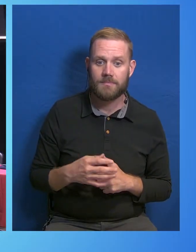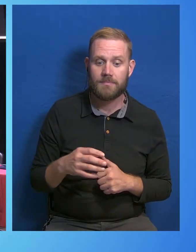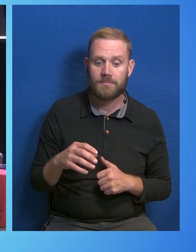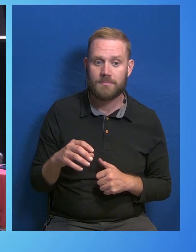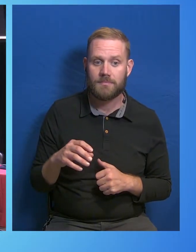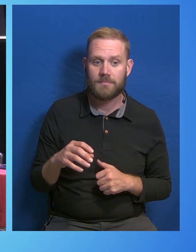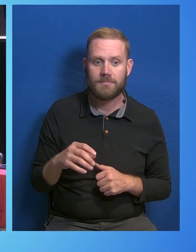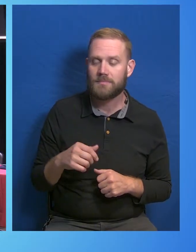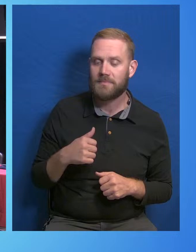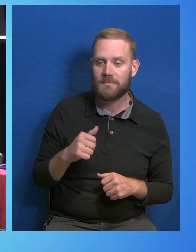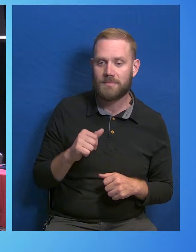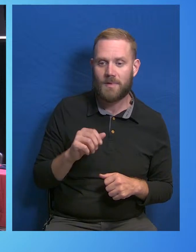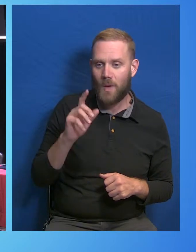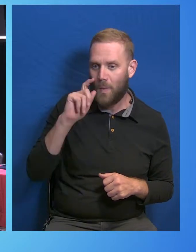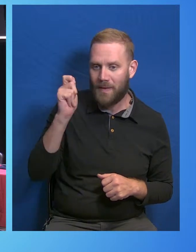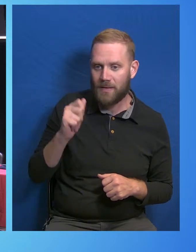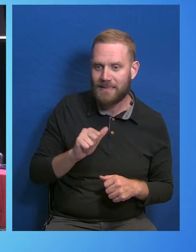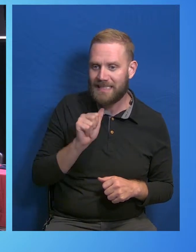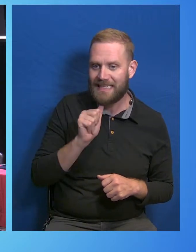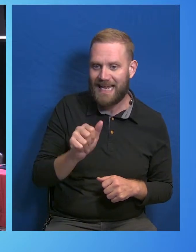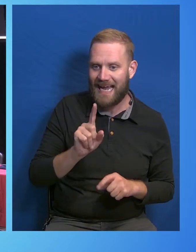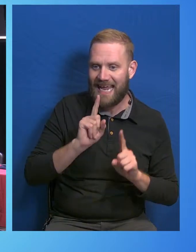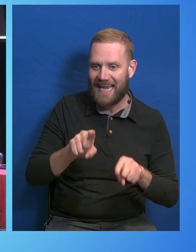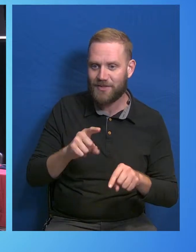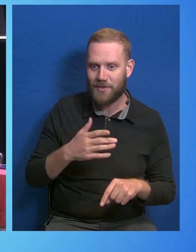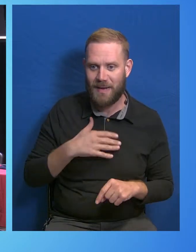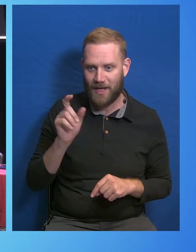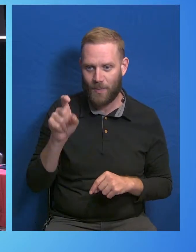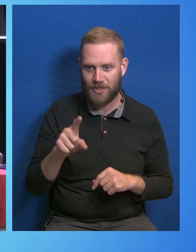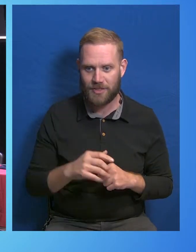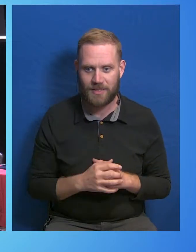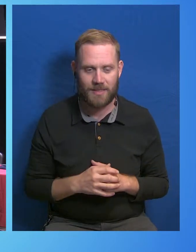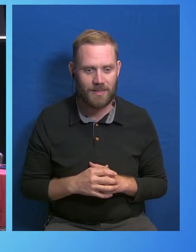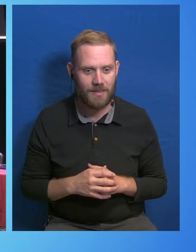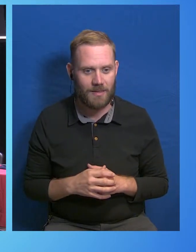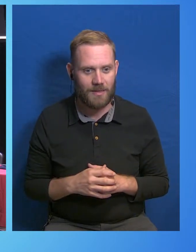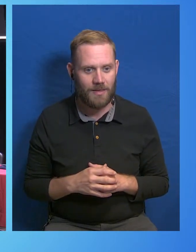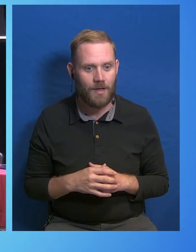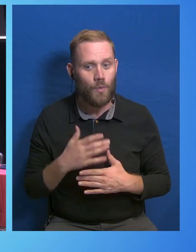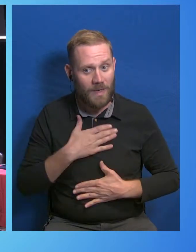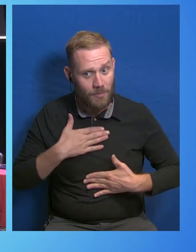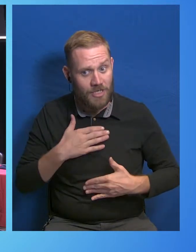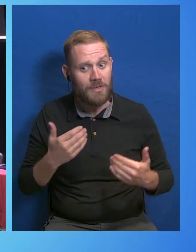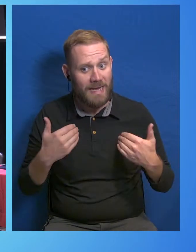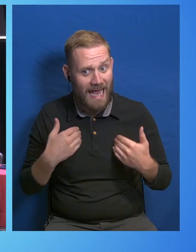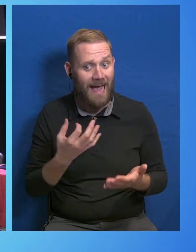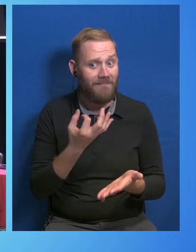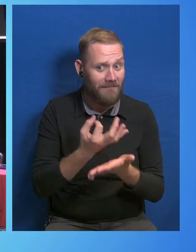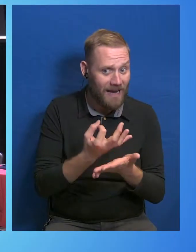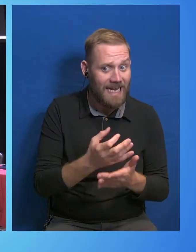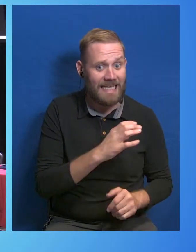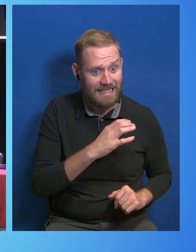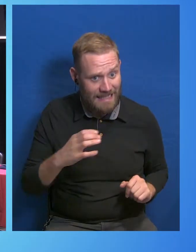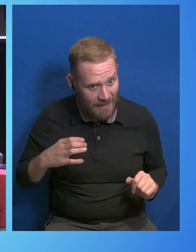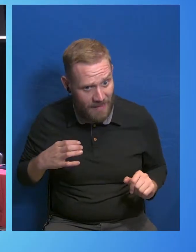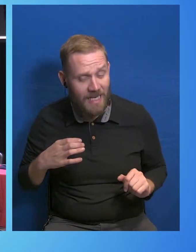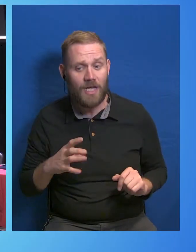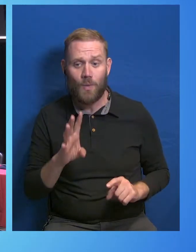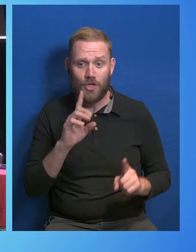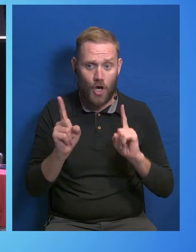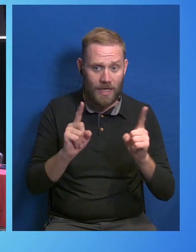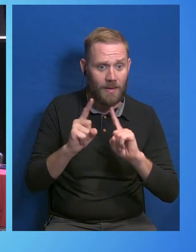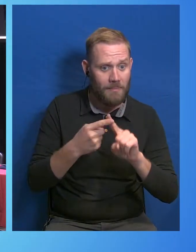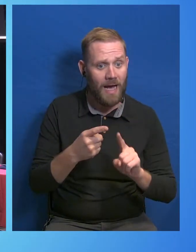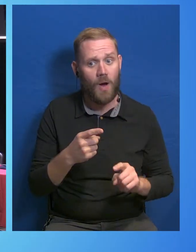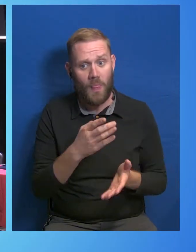That didn't answer my question. So I appreciate that we've got a finance committee that talks about budget. We've talked about budget here.